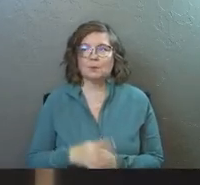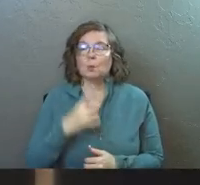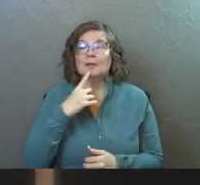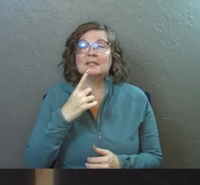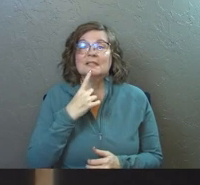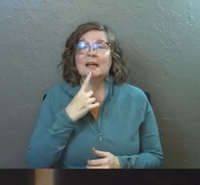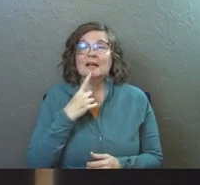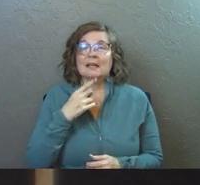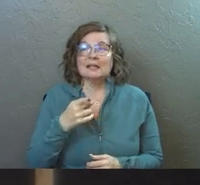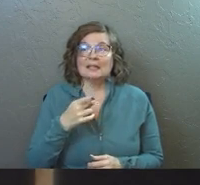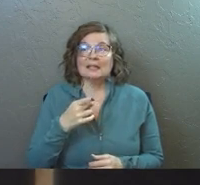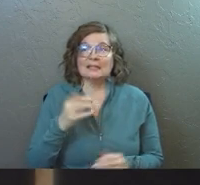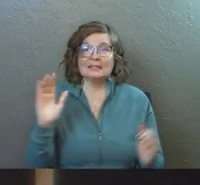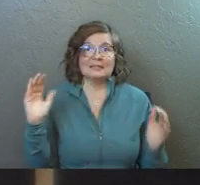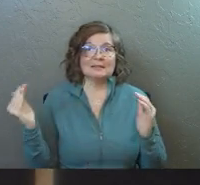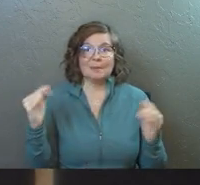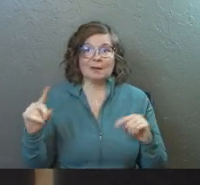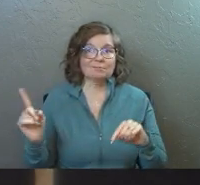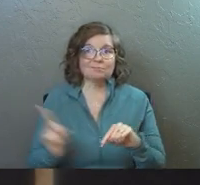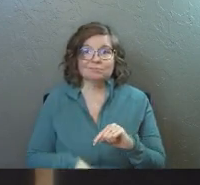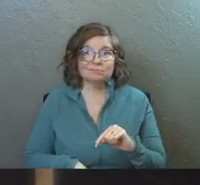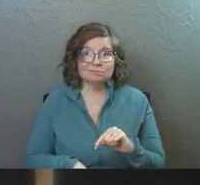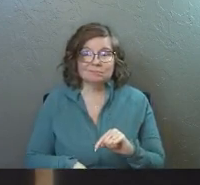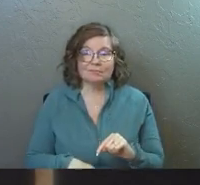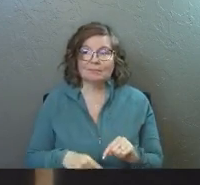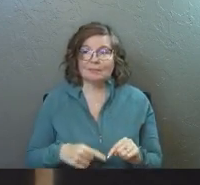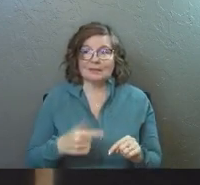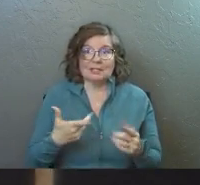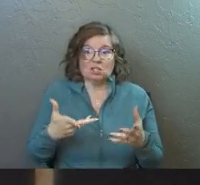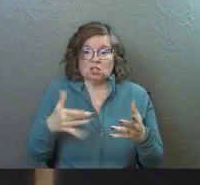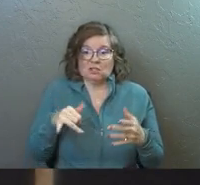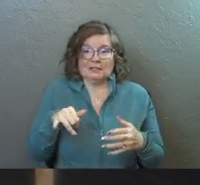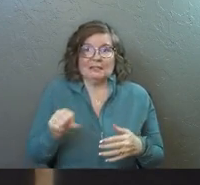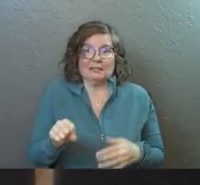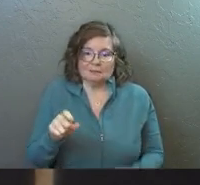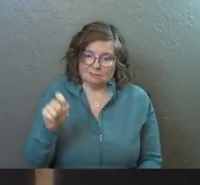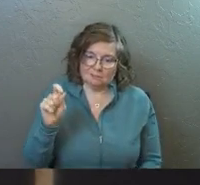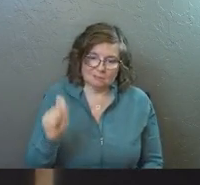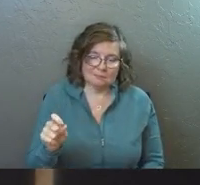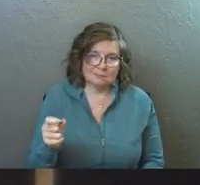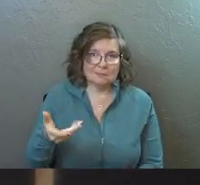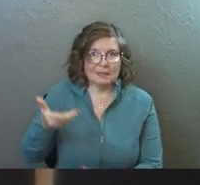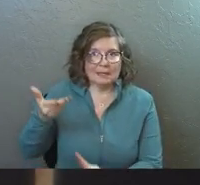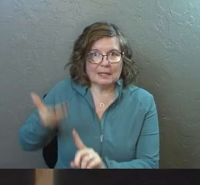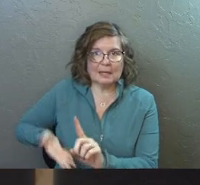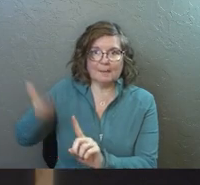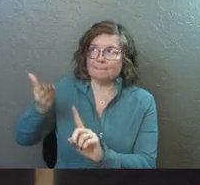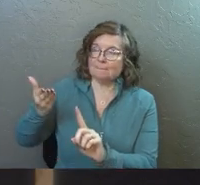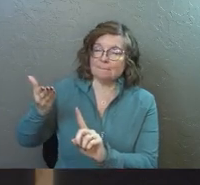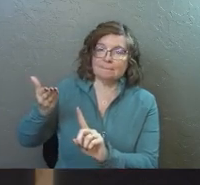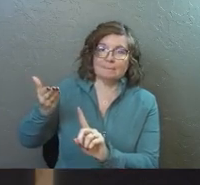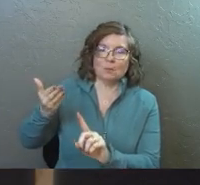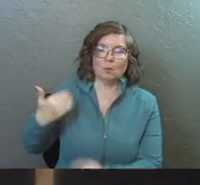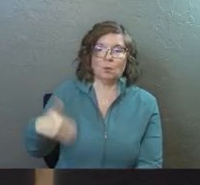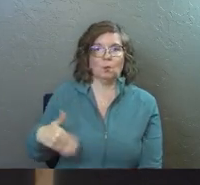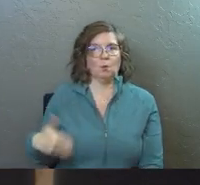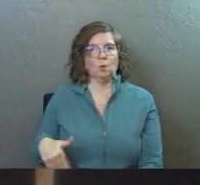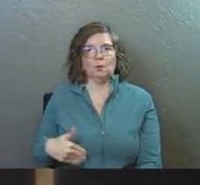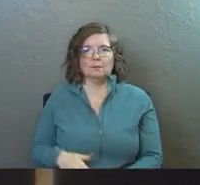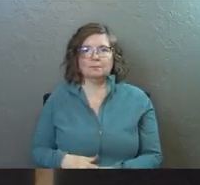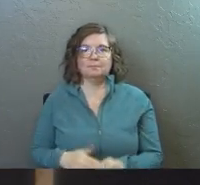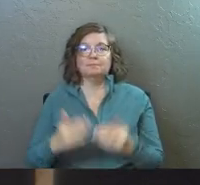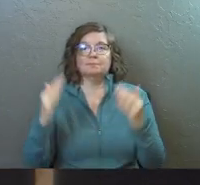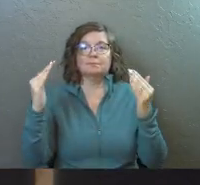what he's saying is he's incomparable. He just is him. Whew. Next,